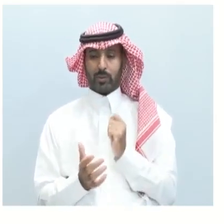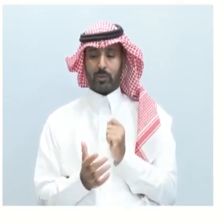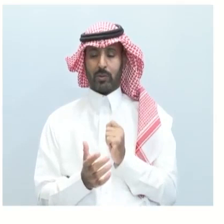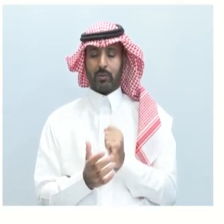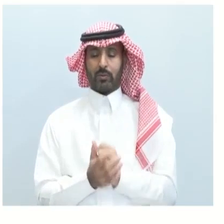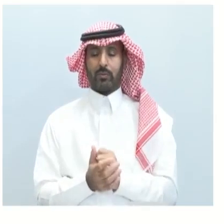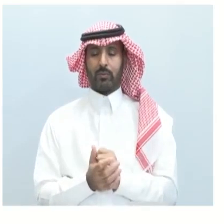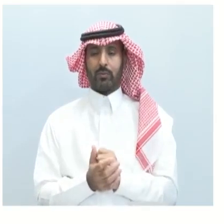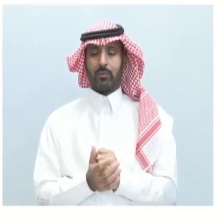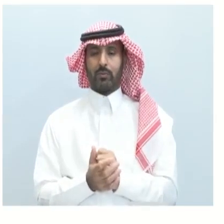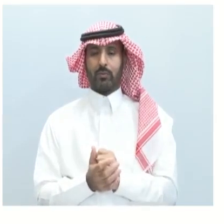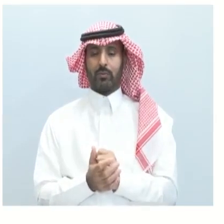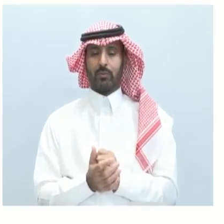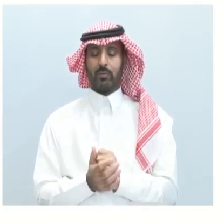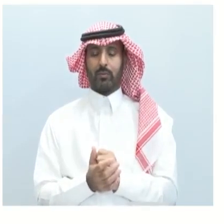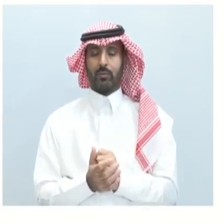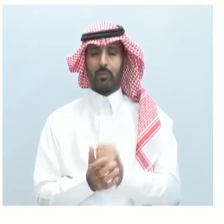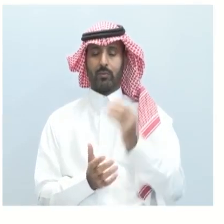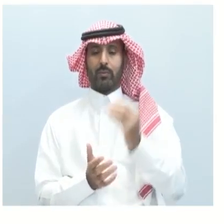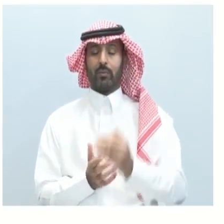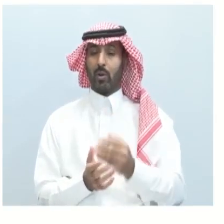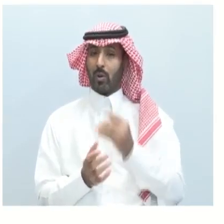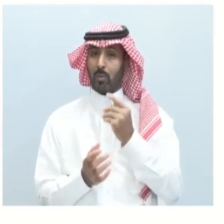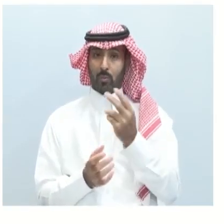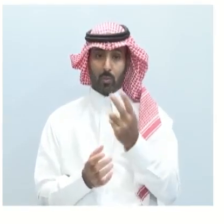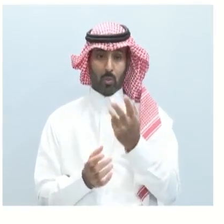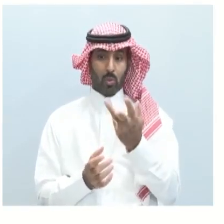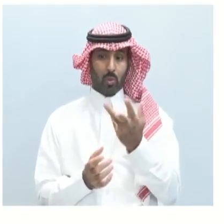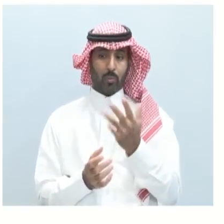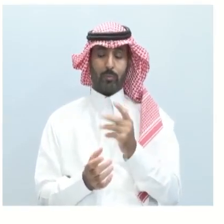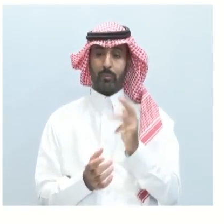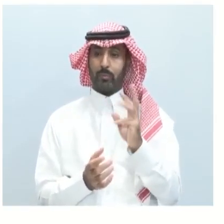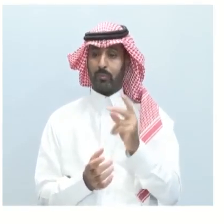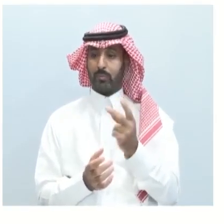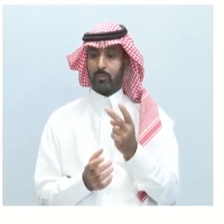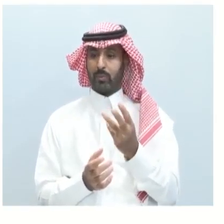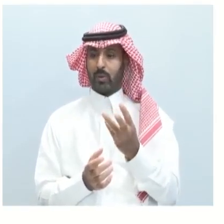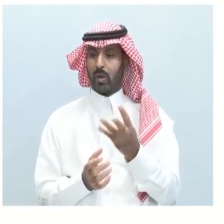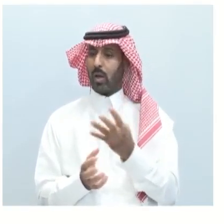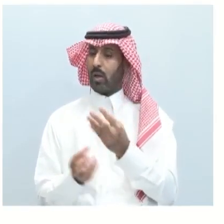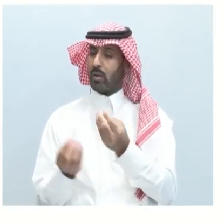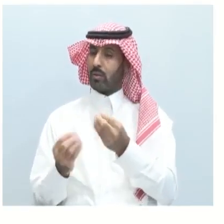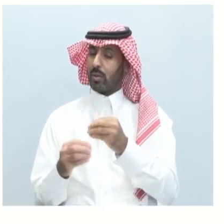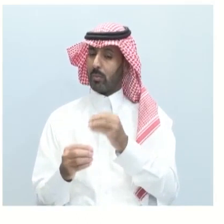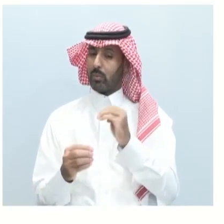that we have here the plural. So we have the answer is going to be other.